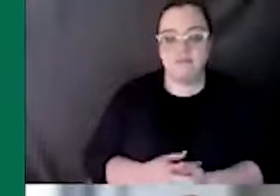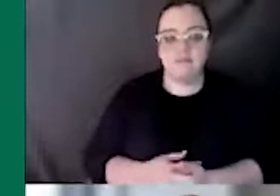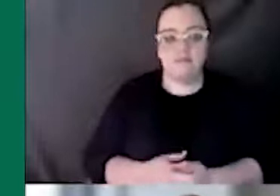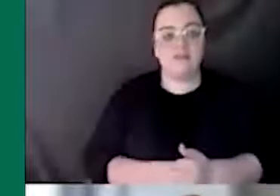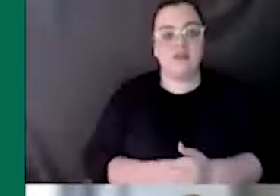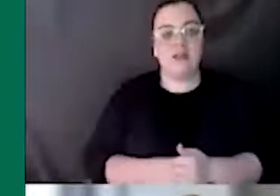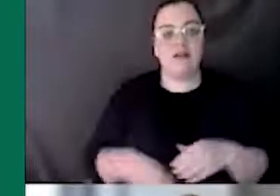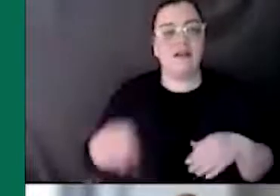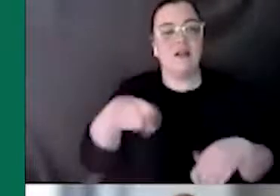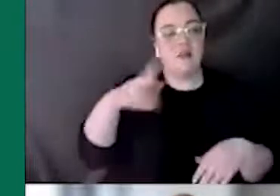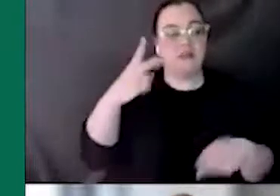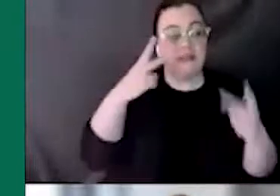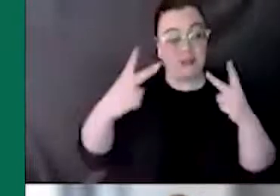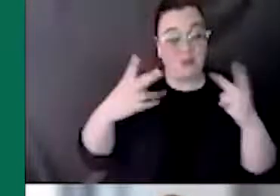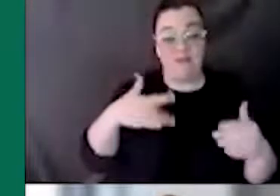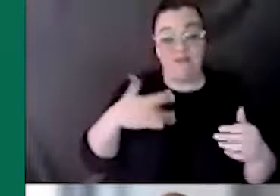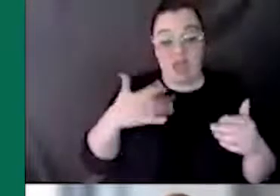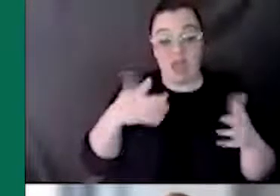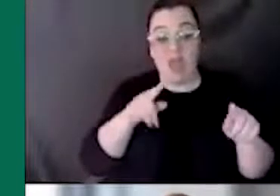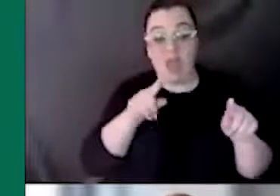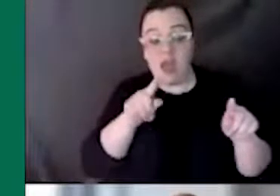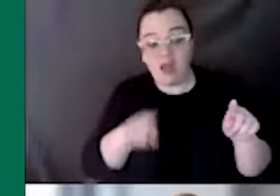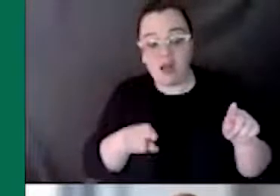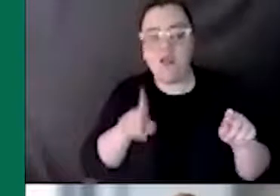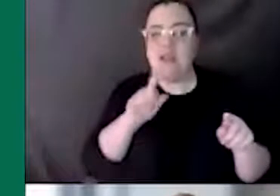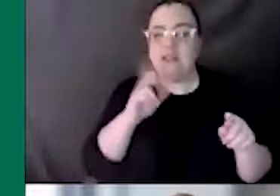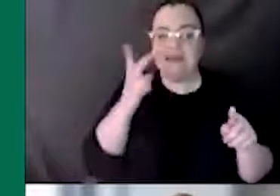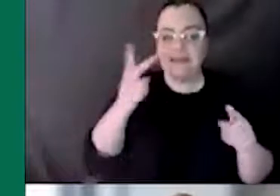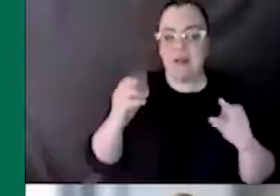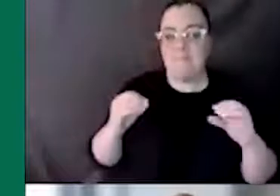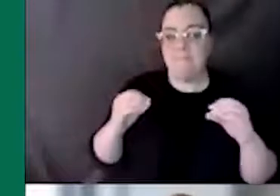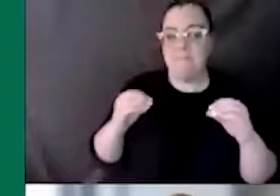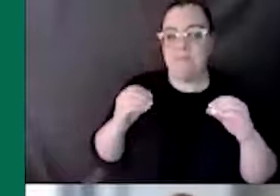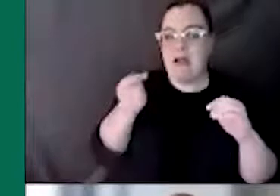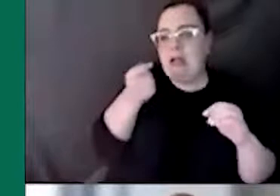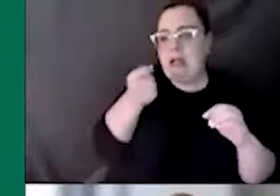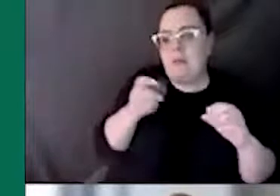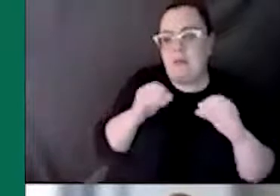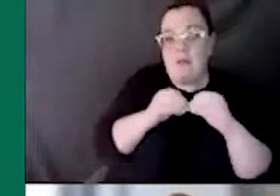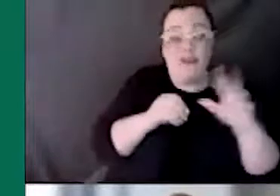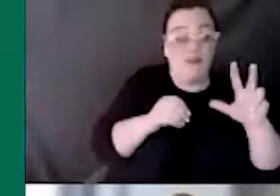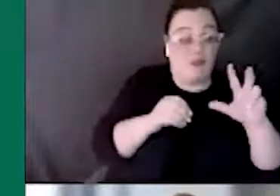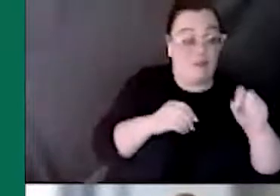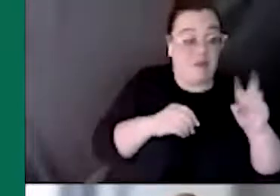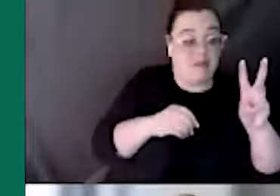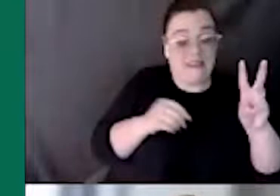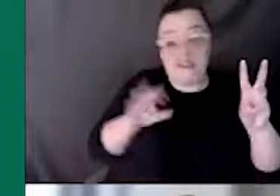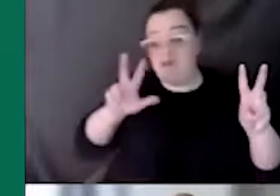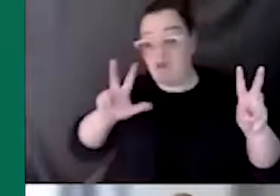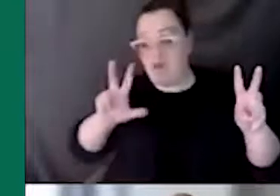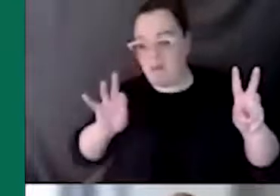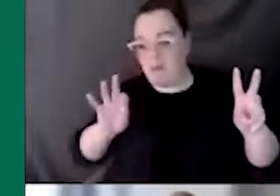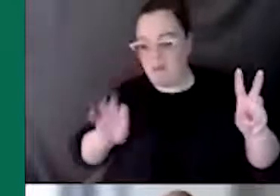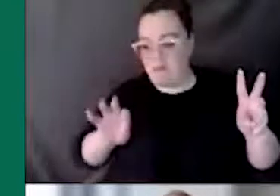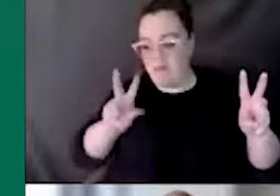that I've presented here, really show the difference that a little bit larger magnitude makes in how widely an earthquake is felt, how